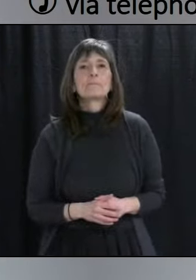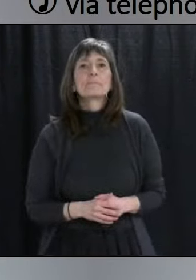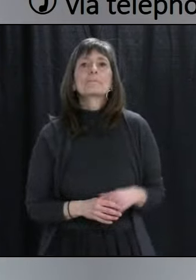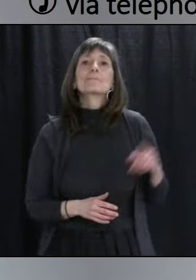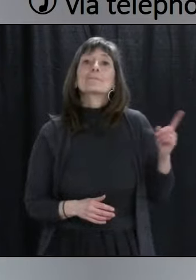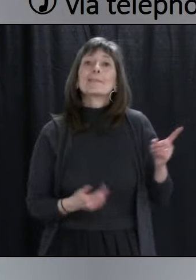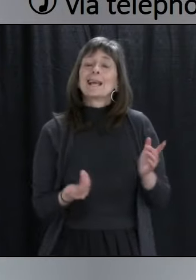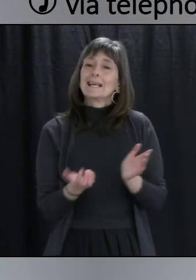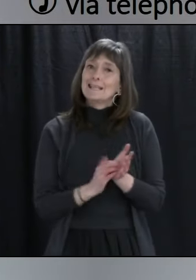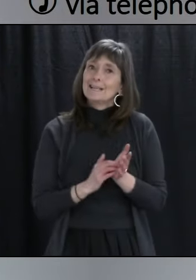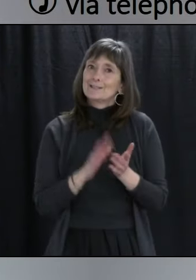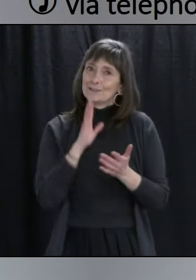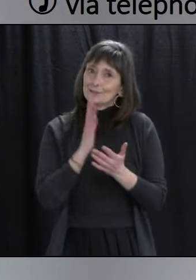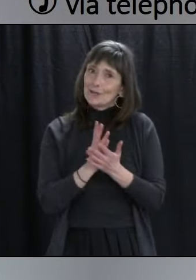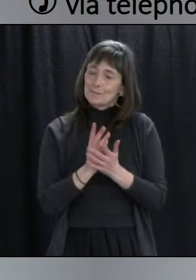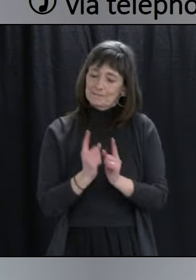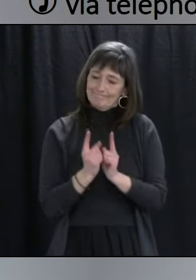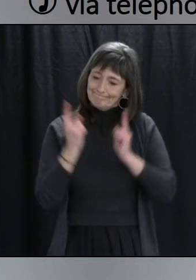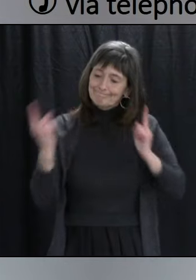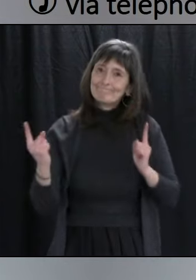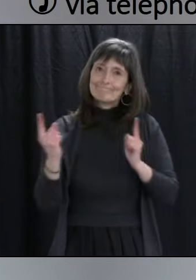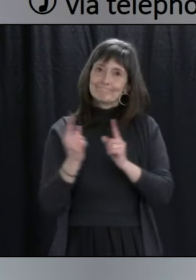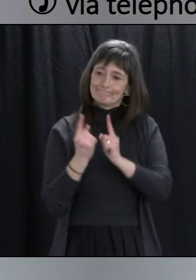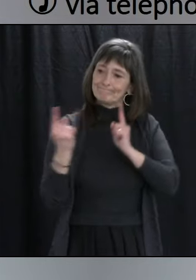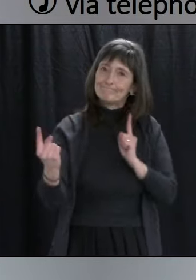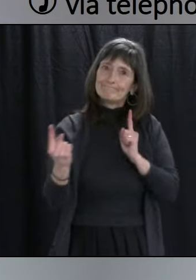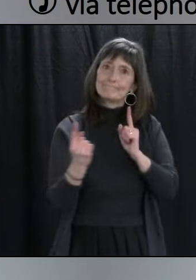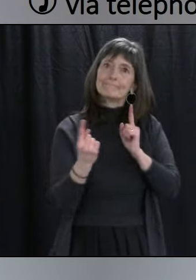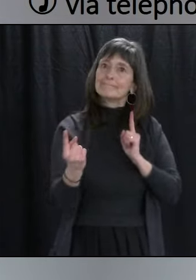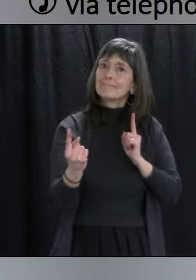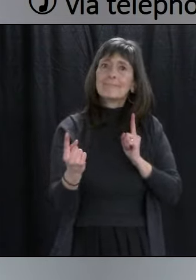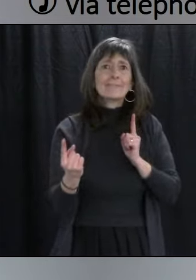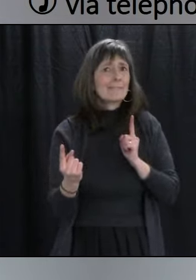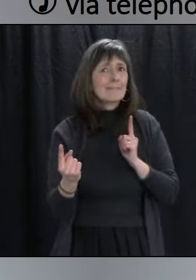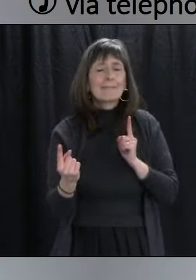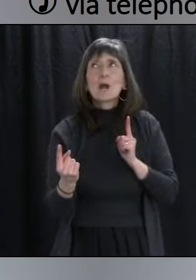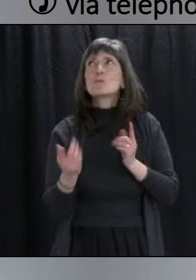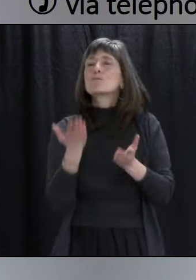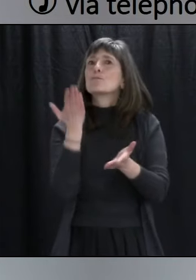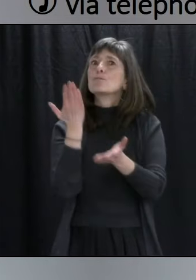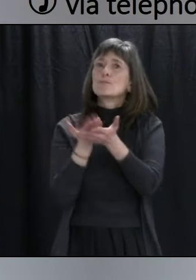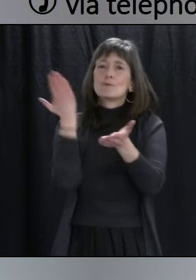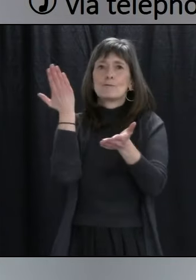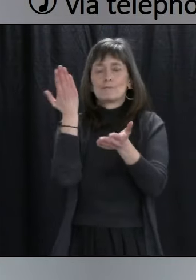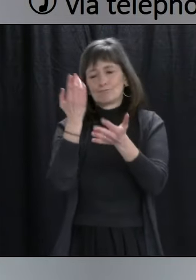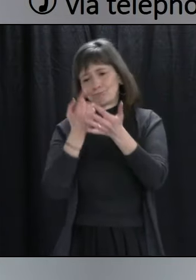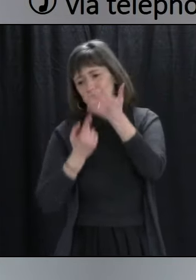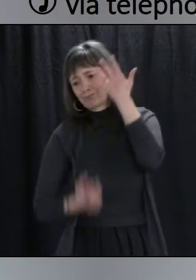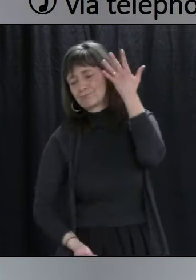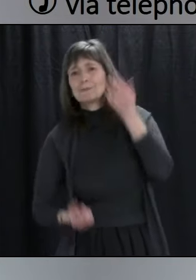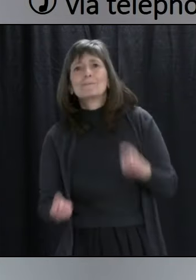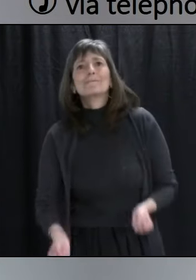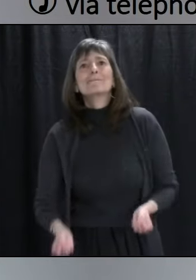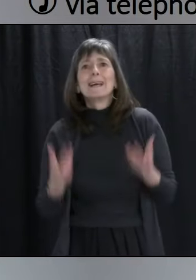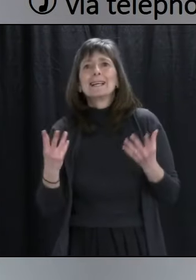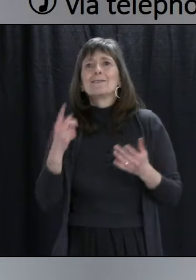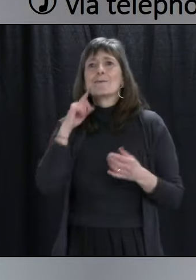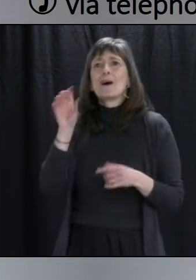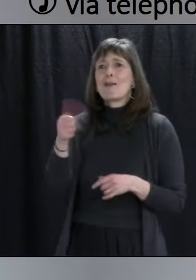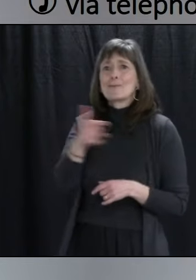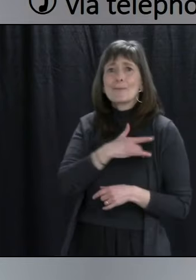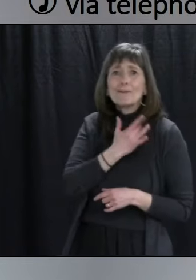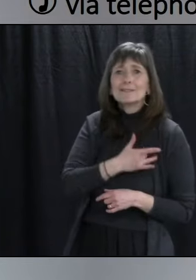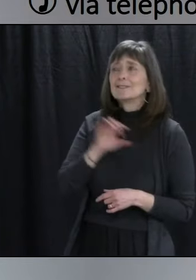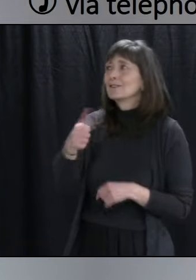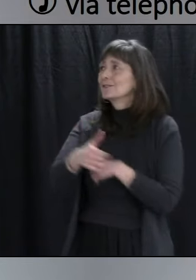is becoming clear from models in other jurisdictions. Good social distancing delays the arrival of the